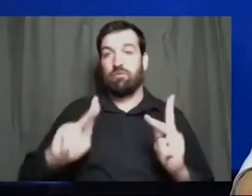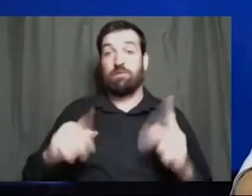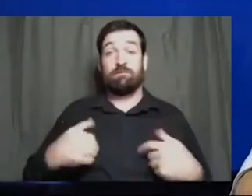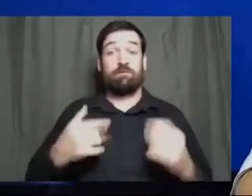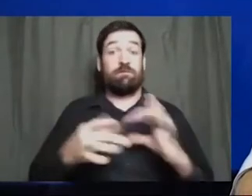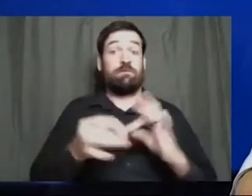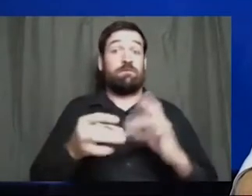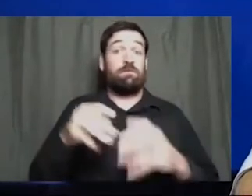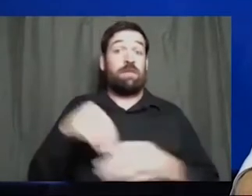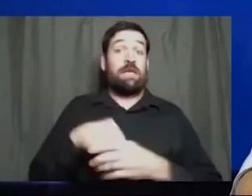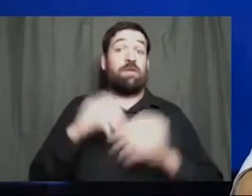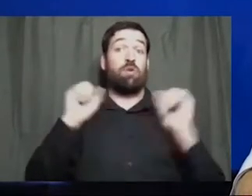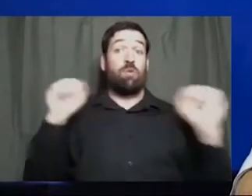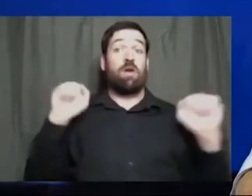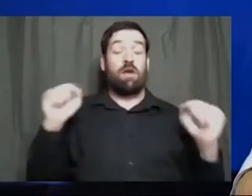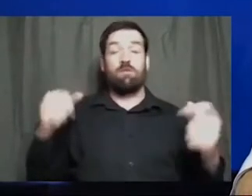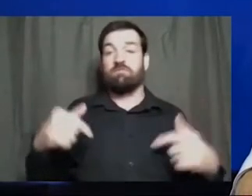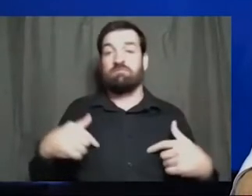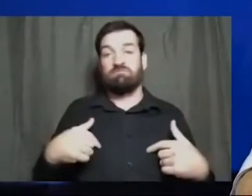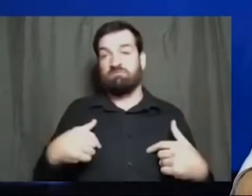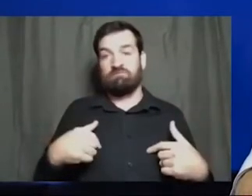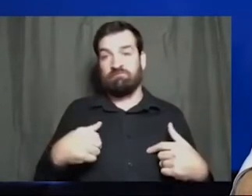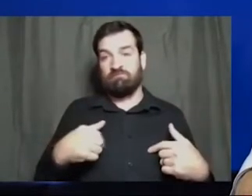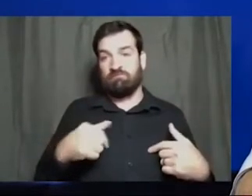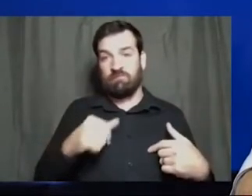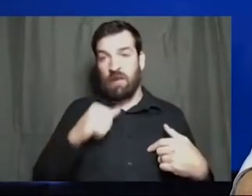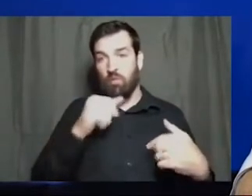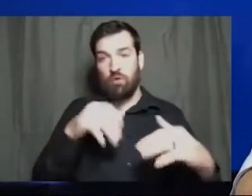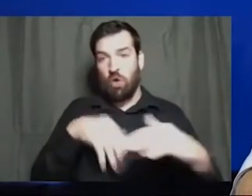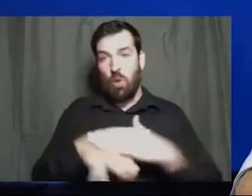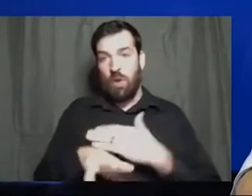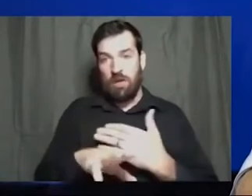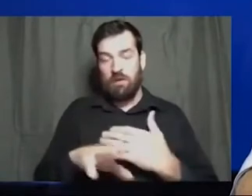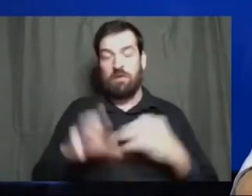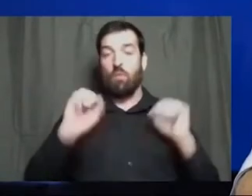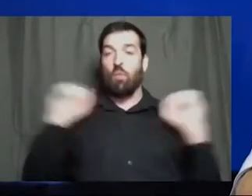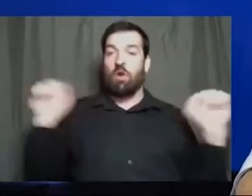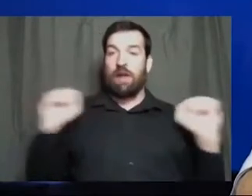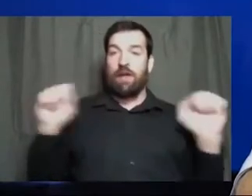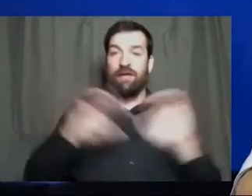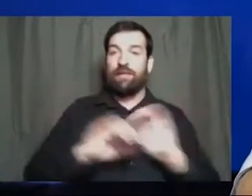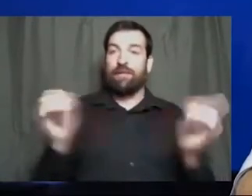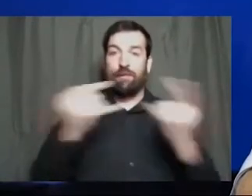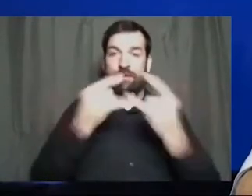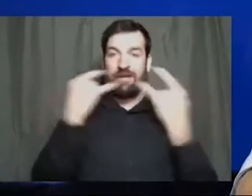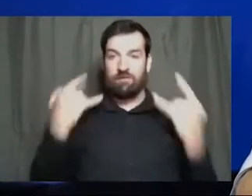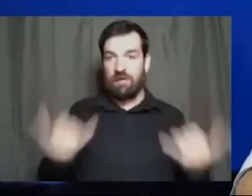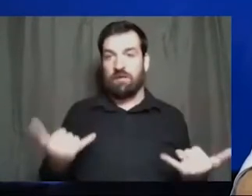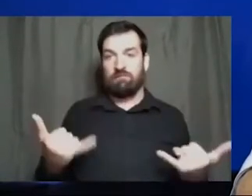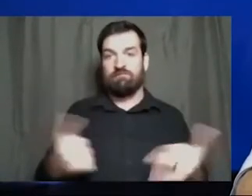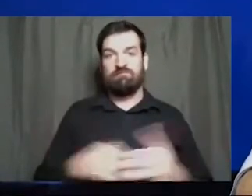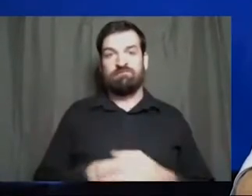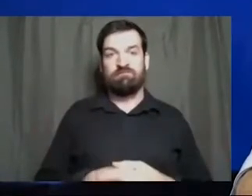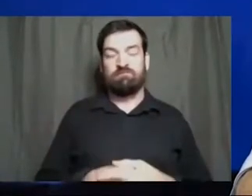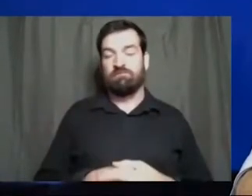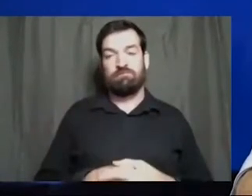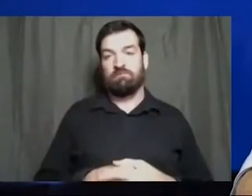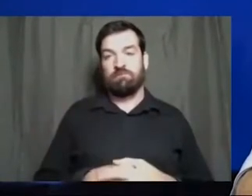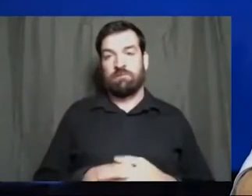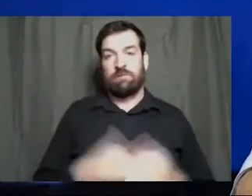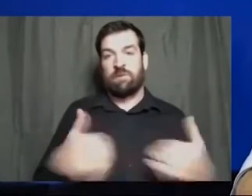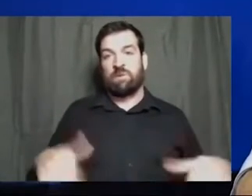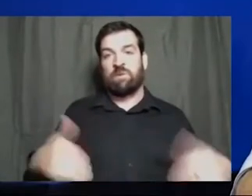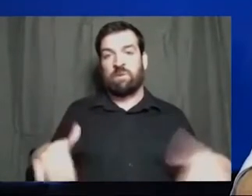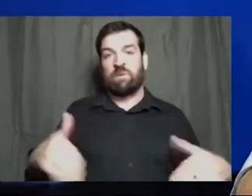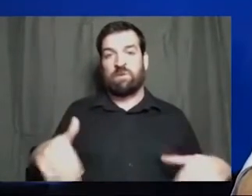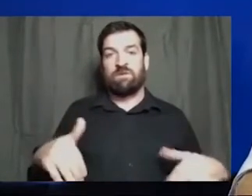into a facility right now in which people weren't masked and they're working out indoors. It's just, that's a spreadotheum right there. That's a new word, a spreadotheum. I don't